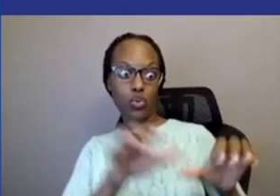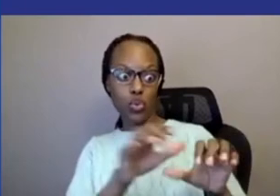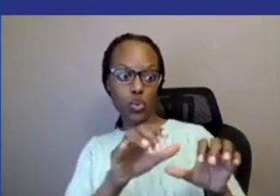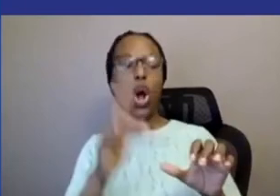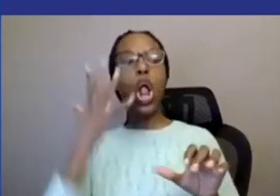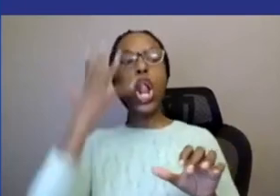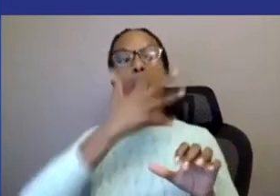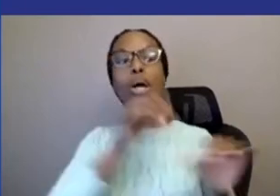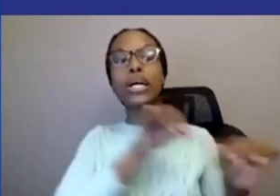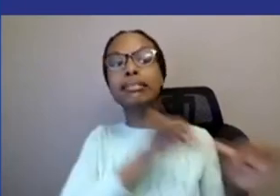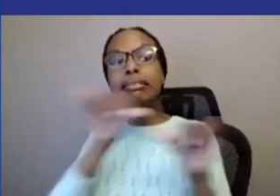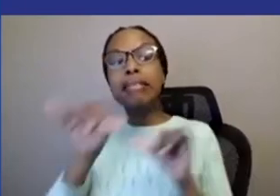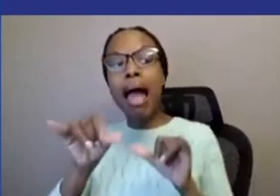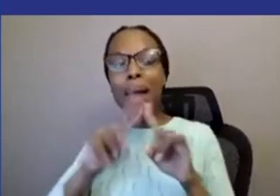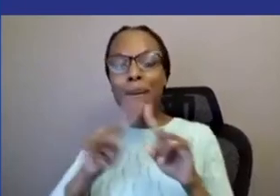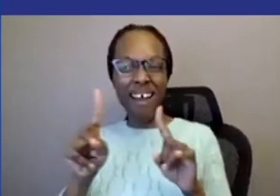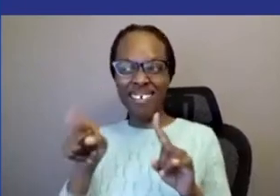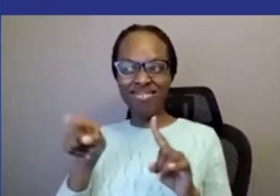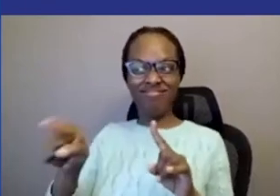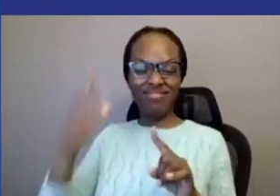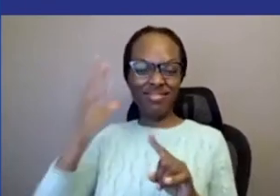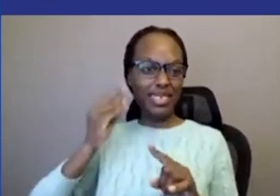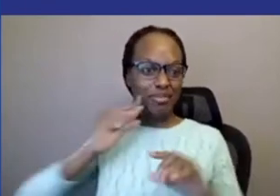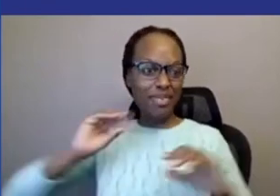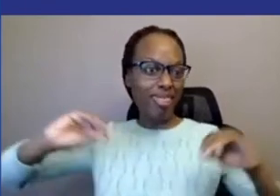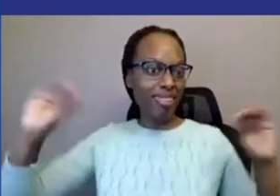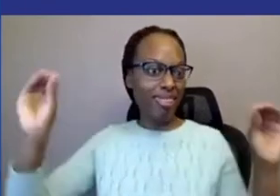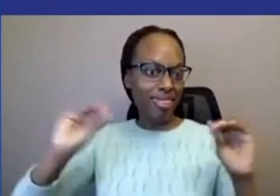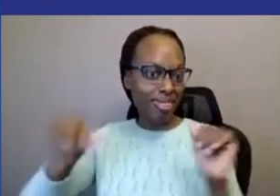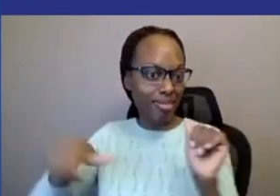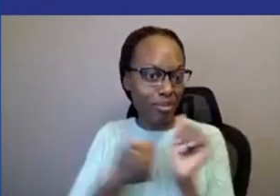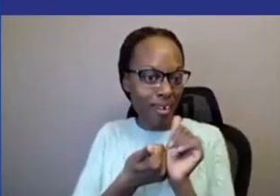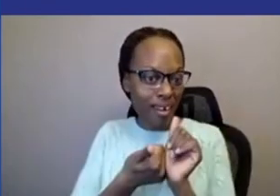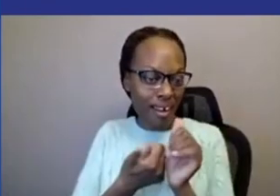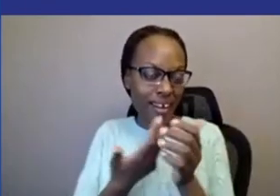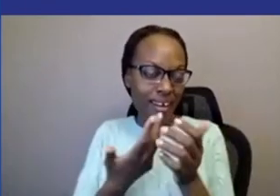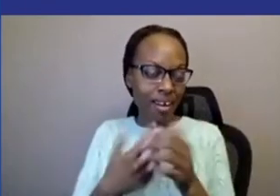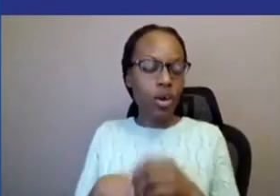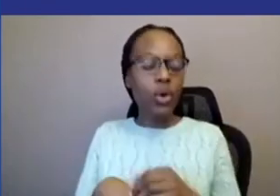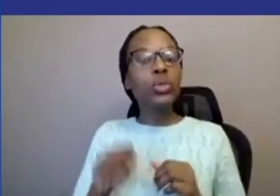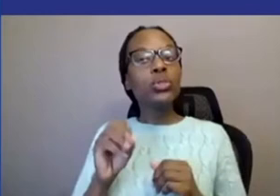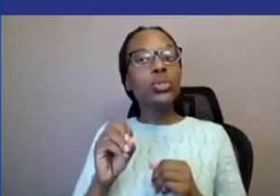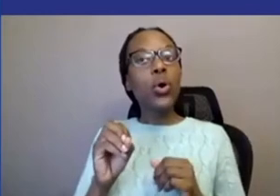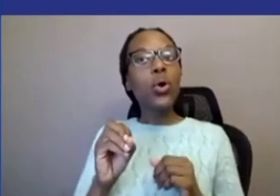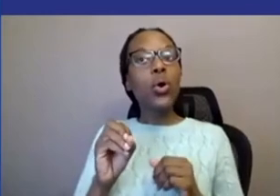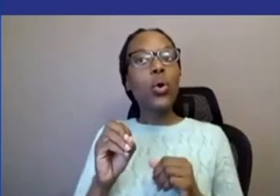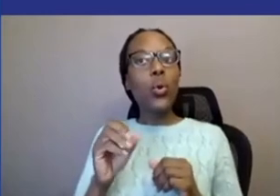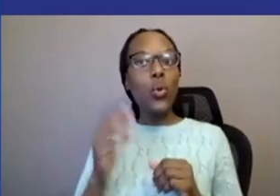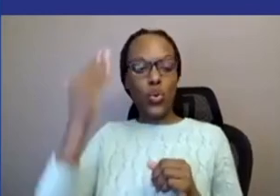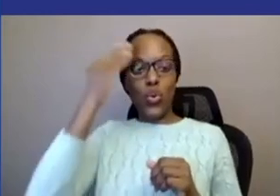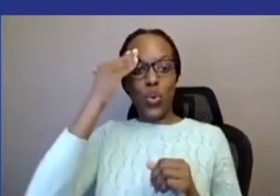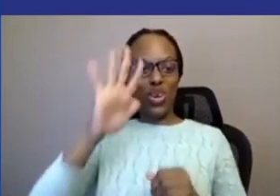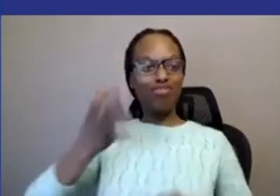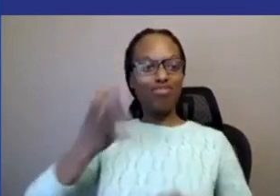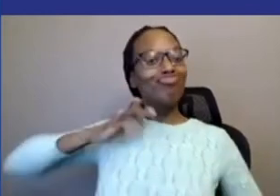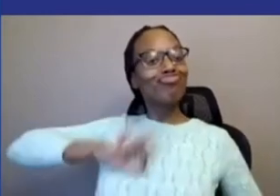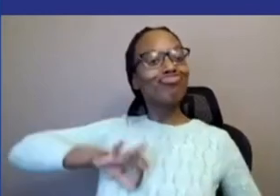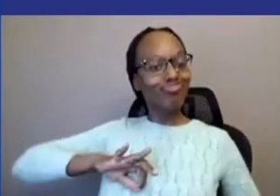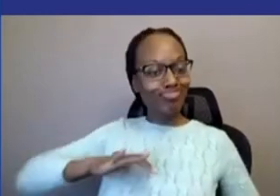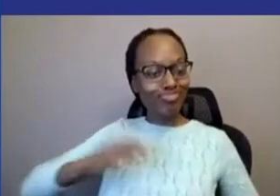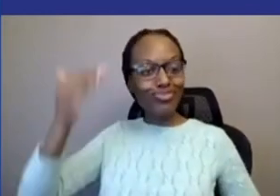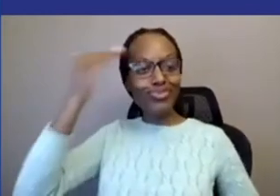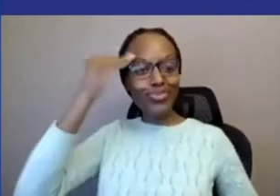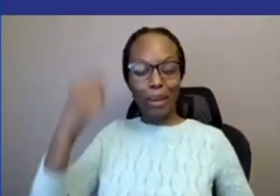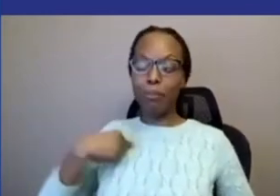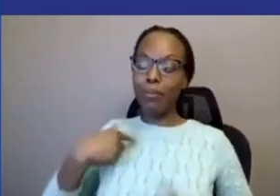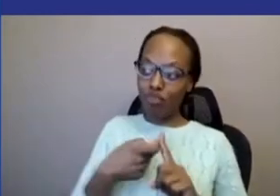way, you know? And so I think it's just, you know, knowing that, you know, again, having that credit and knowing who's doing what and where